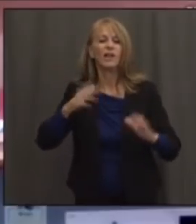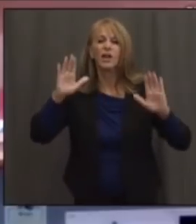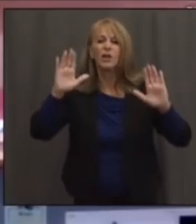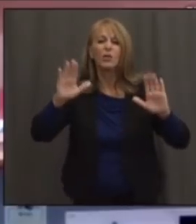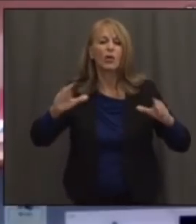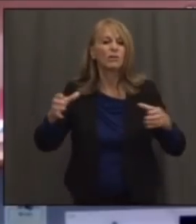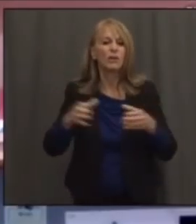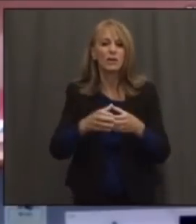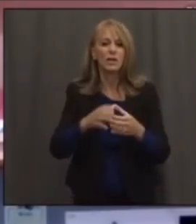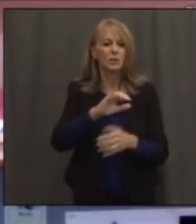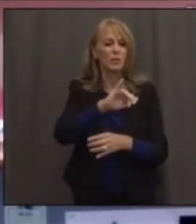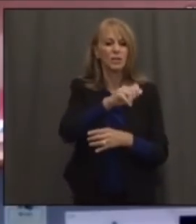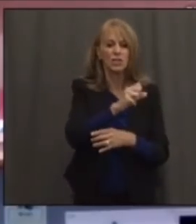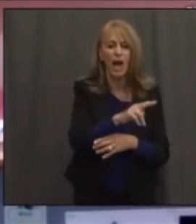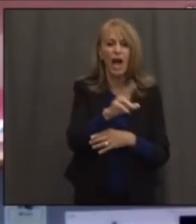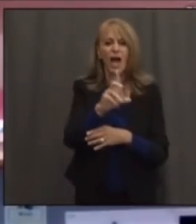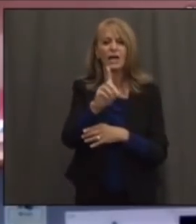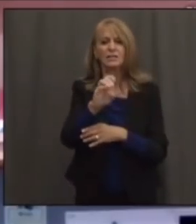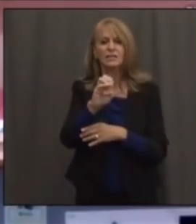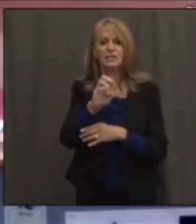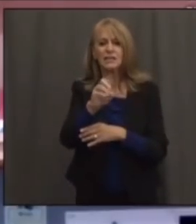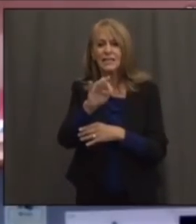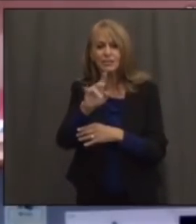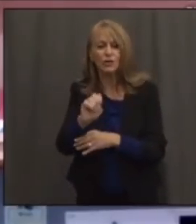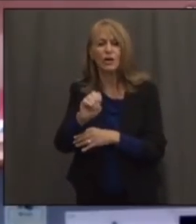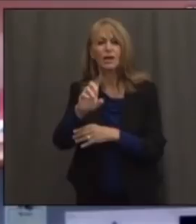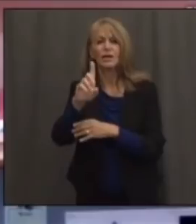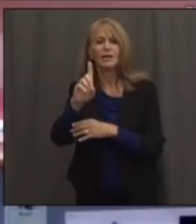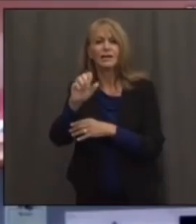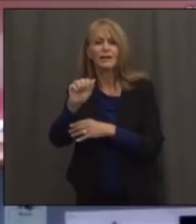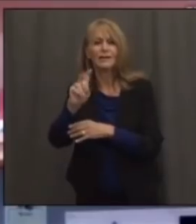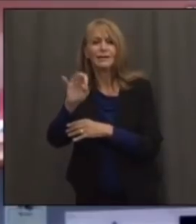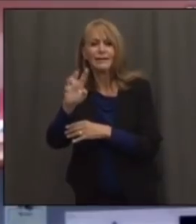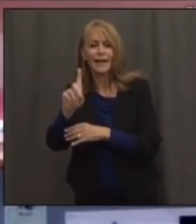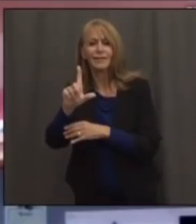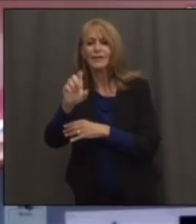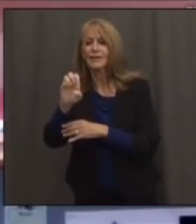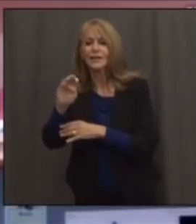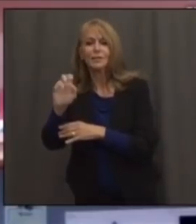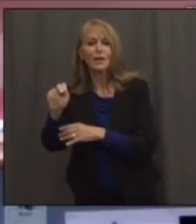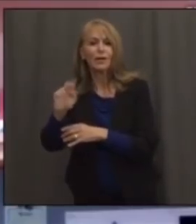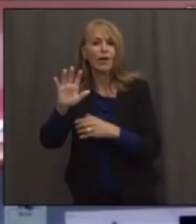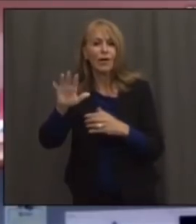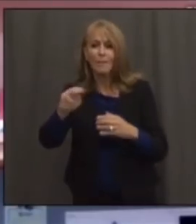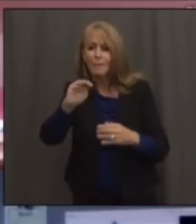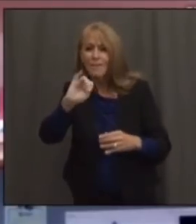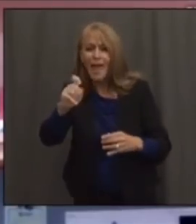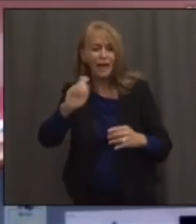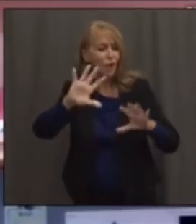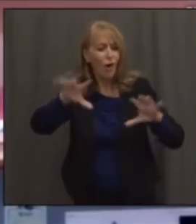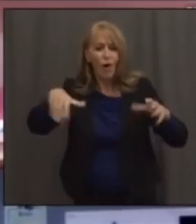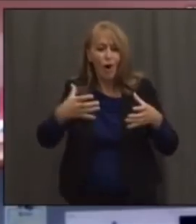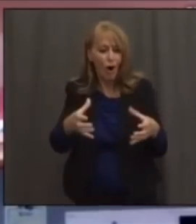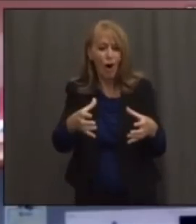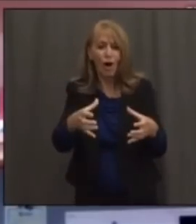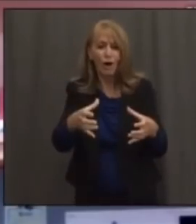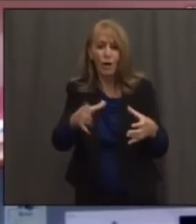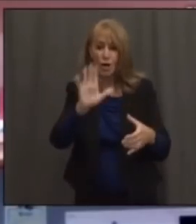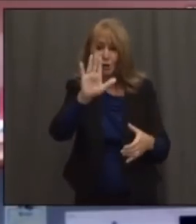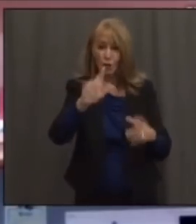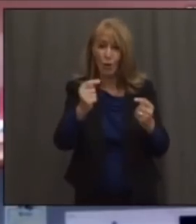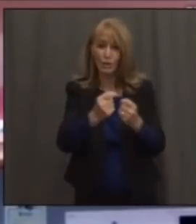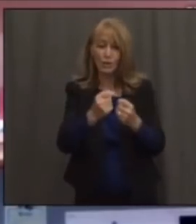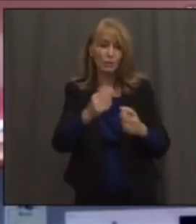between Josh Cabell and Deidre Giffords and David Lehman and everybody else around you, Paul Mounts, Max, everybody. You have an excellent